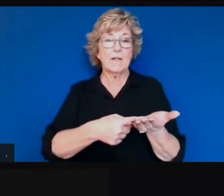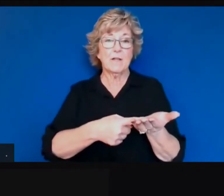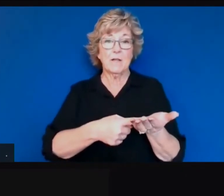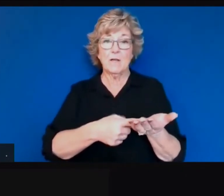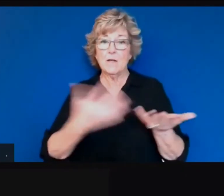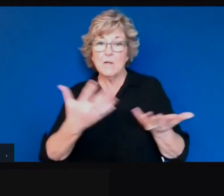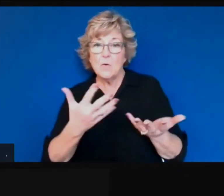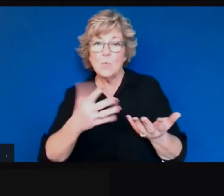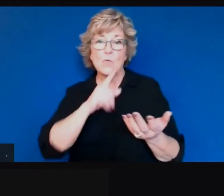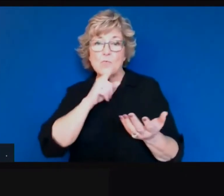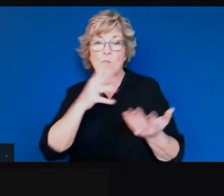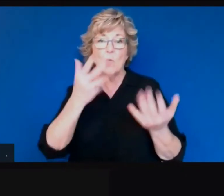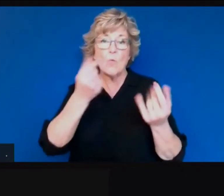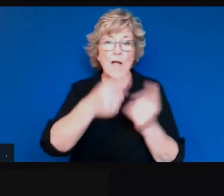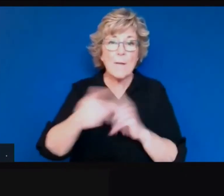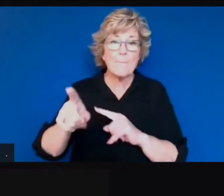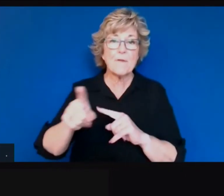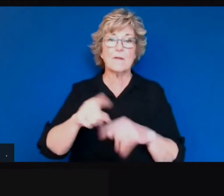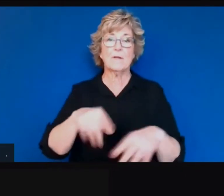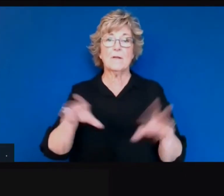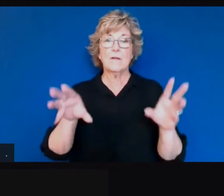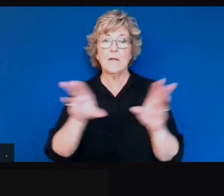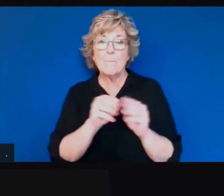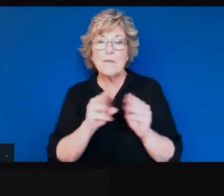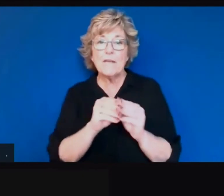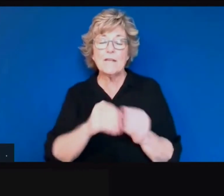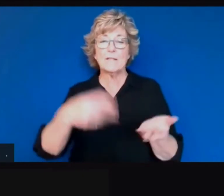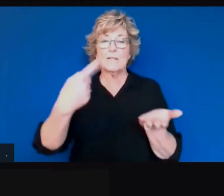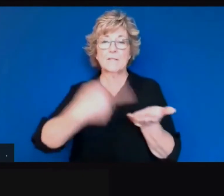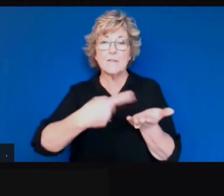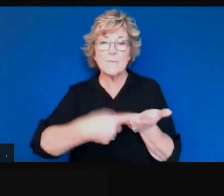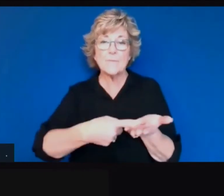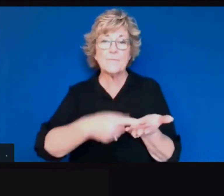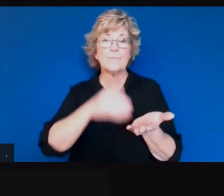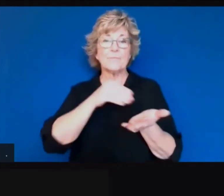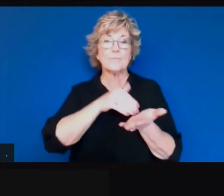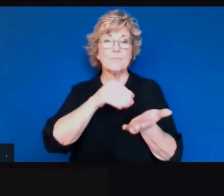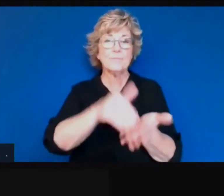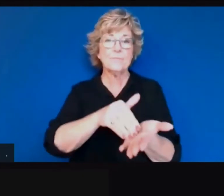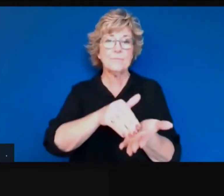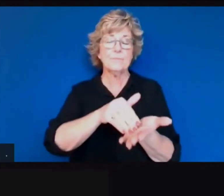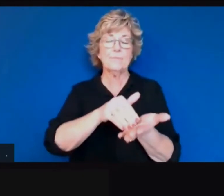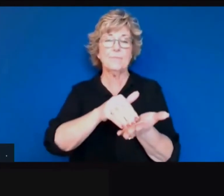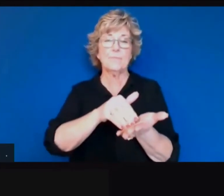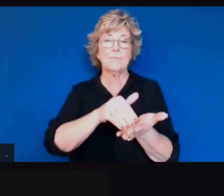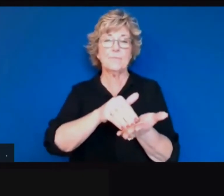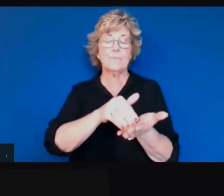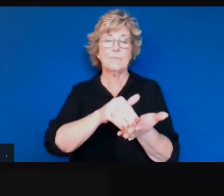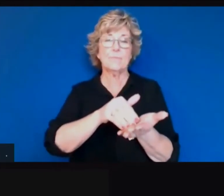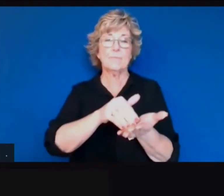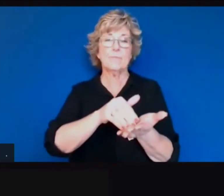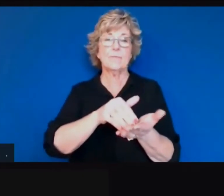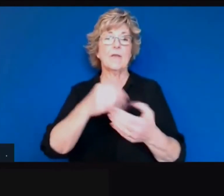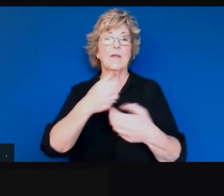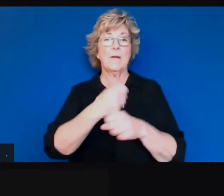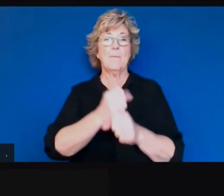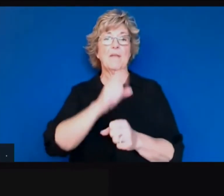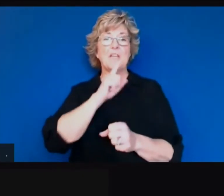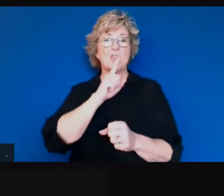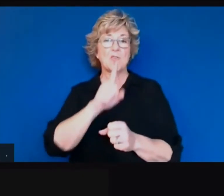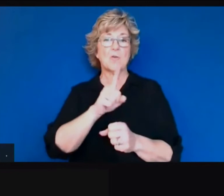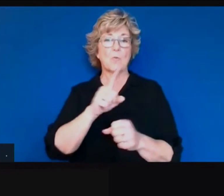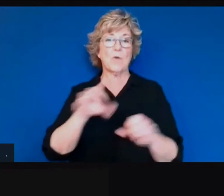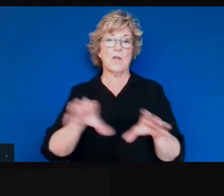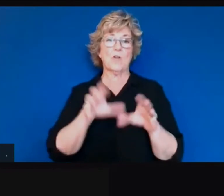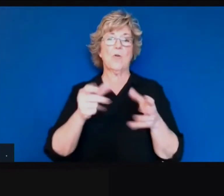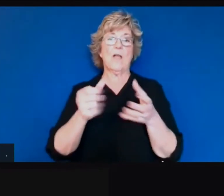what's actually happening, meetings frequently throughout the day to make sure that we're able to do as much